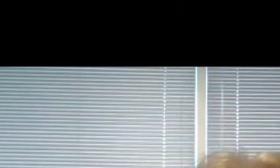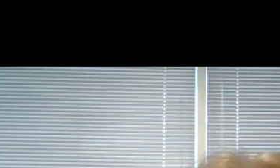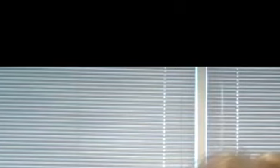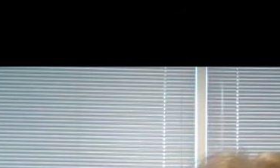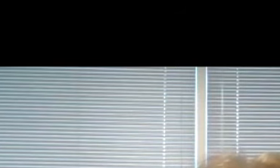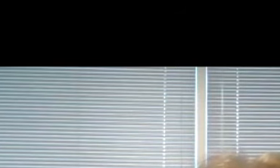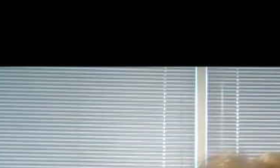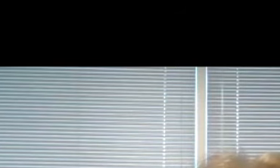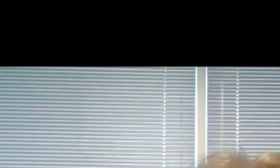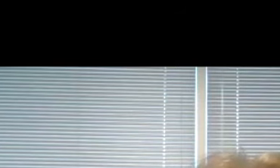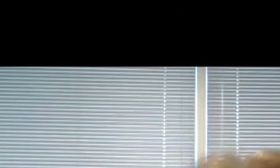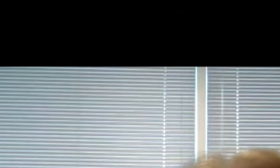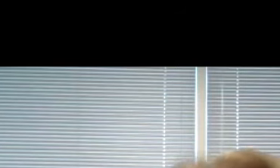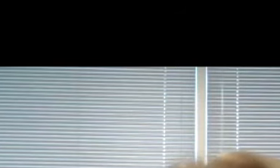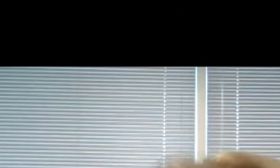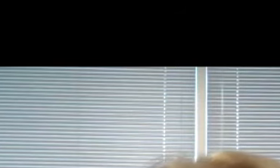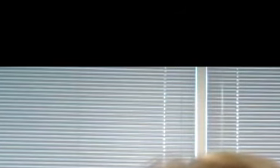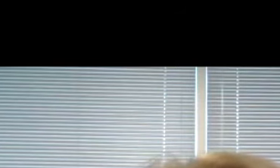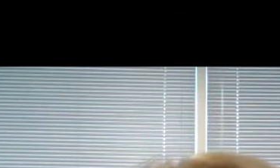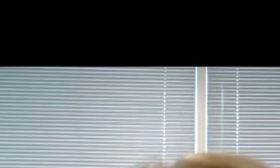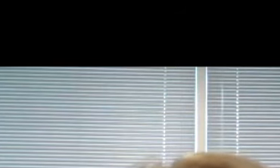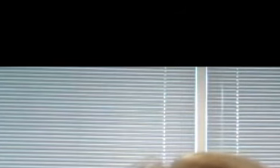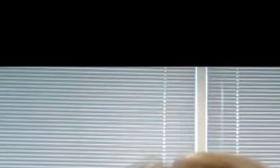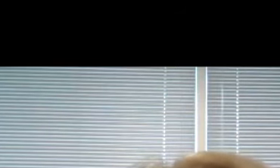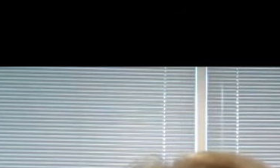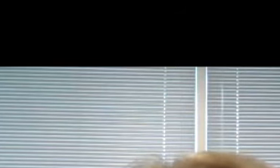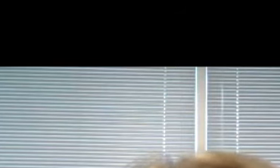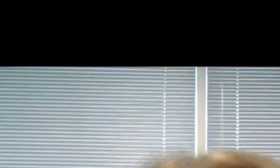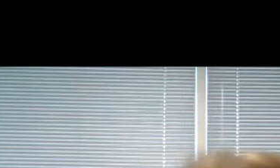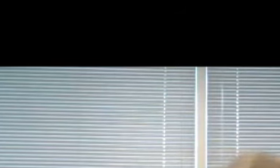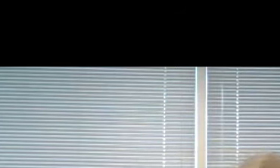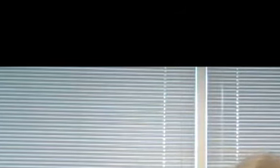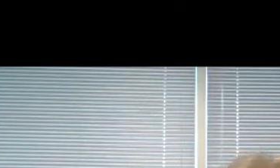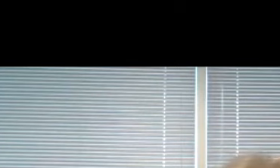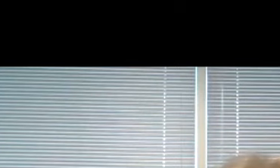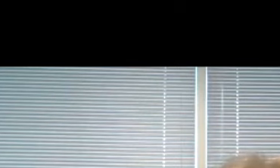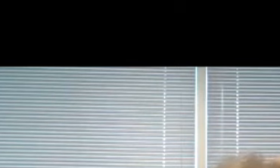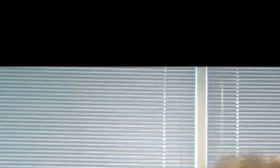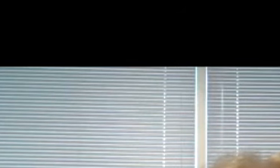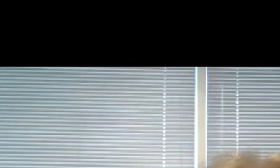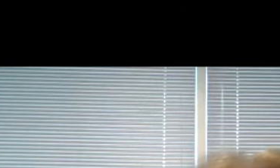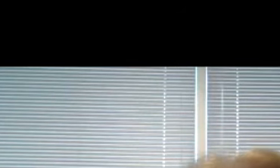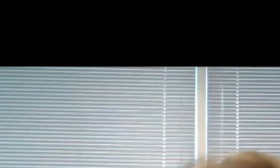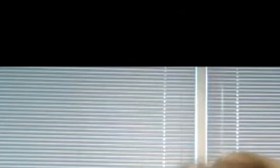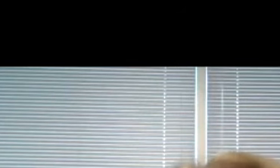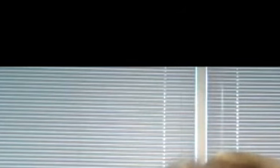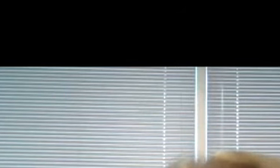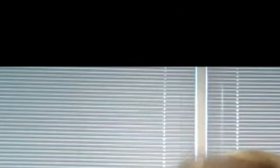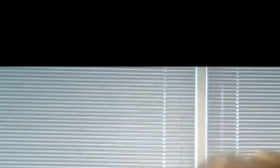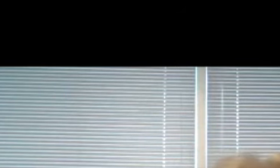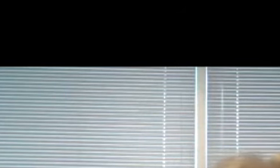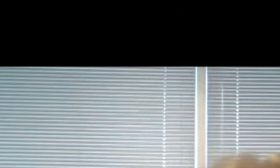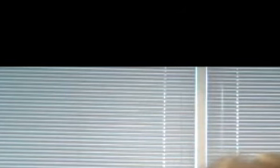align curriculum. That's their major goal. In some cases, they want to develop really tight relationships with the employers for